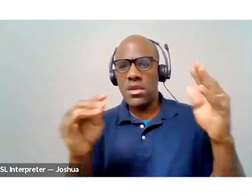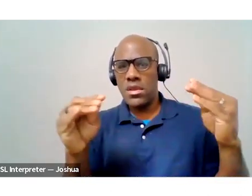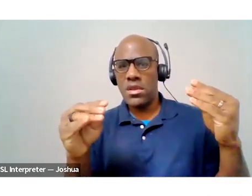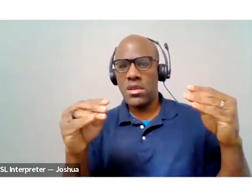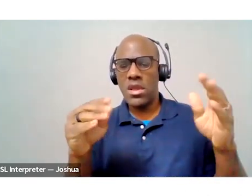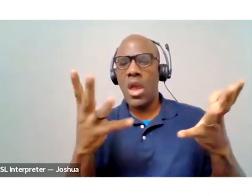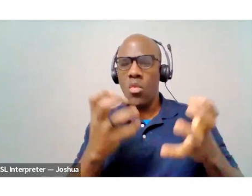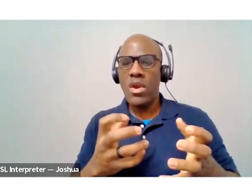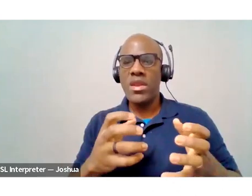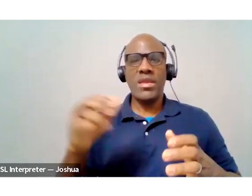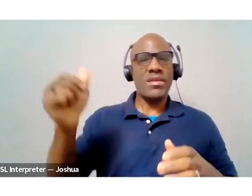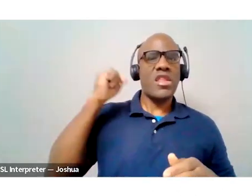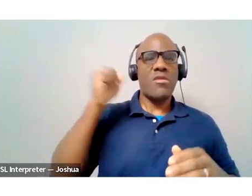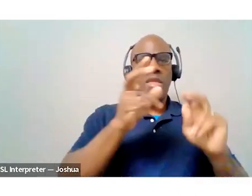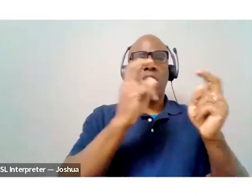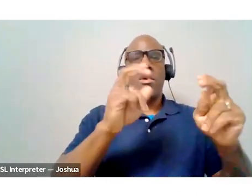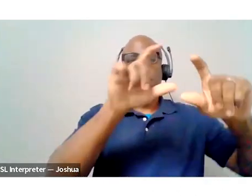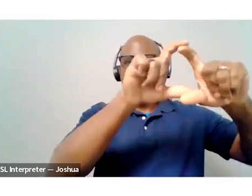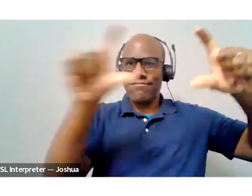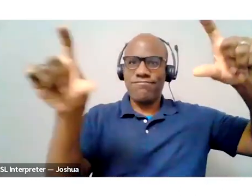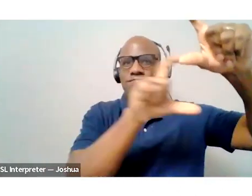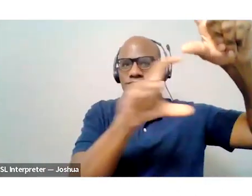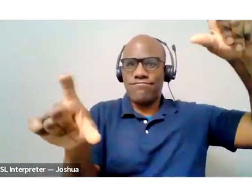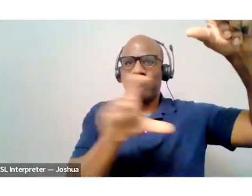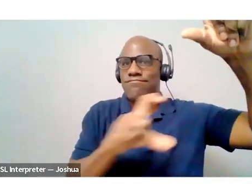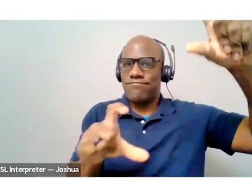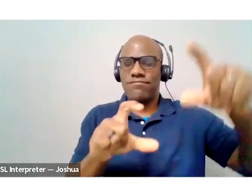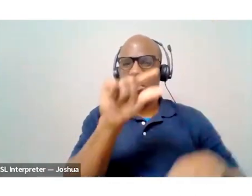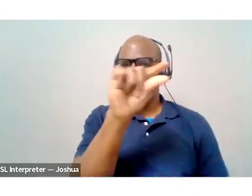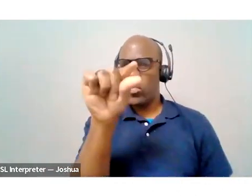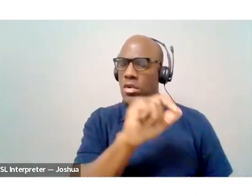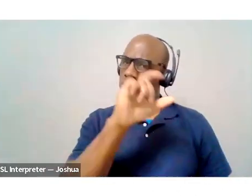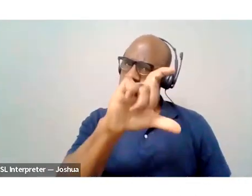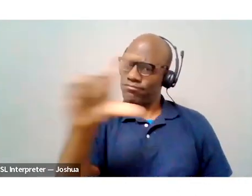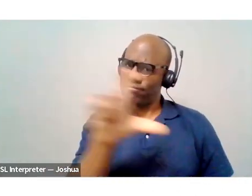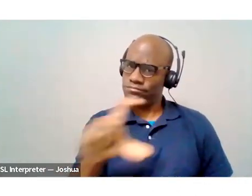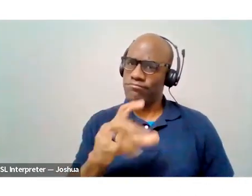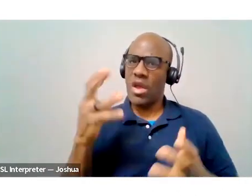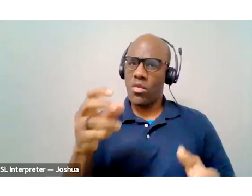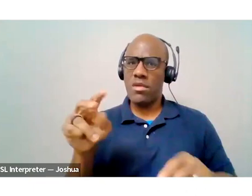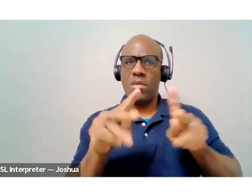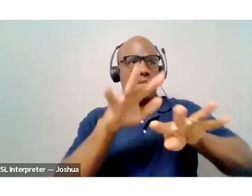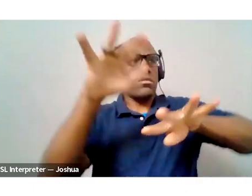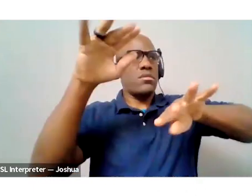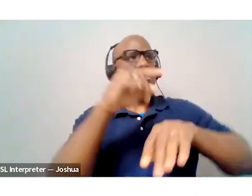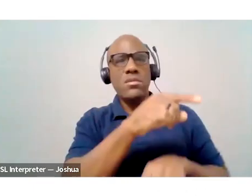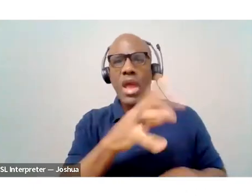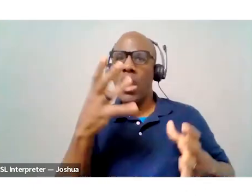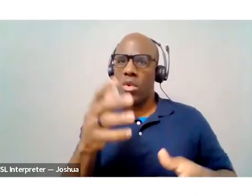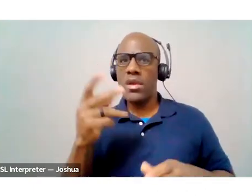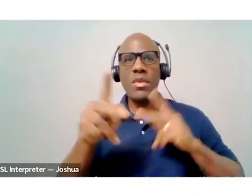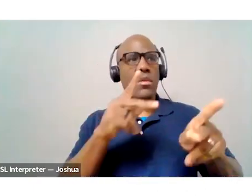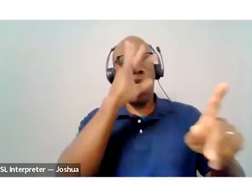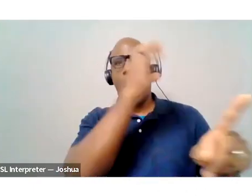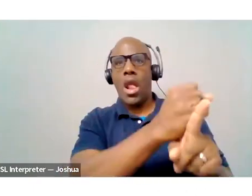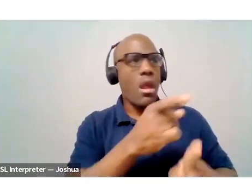caps. I wanted it to create a ruckus. I wanted it to be eye-catching. And